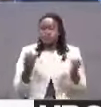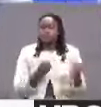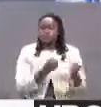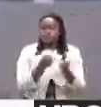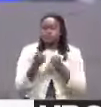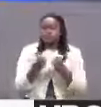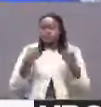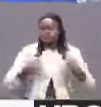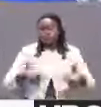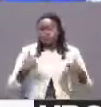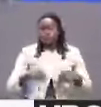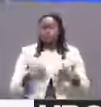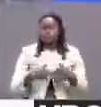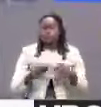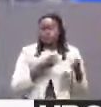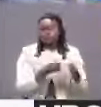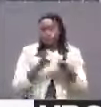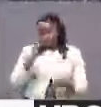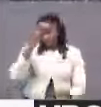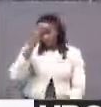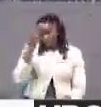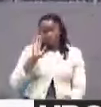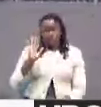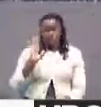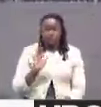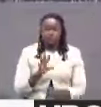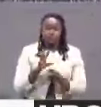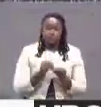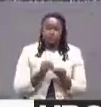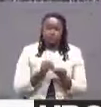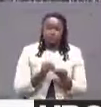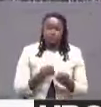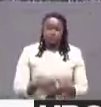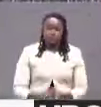government's health system. Report compiled by Yusuf Obo.